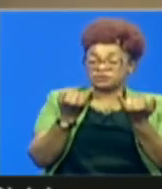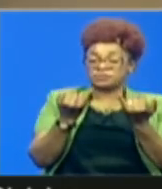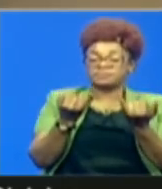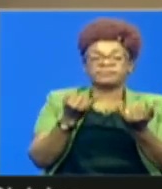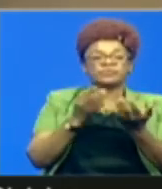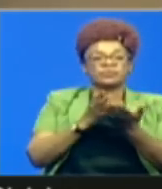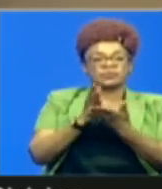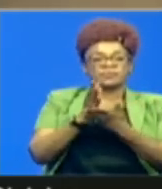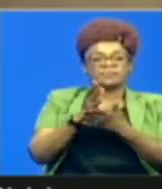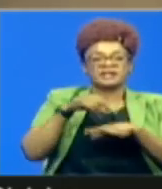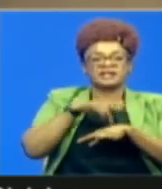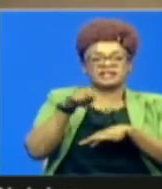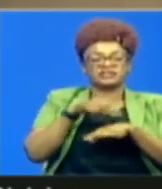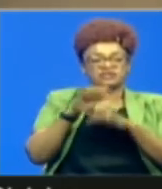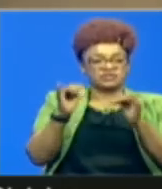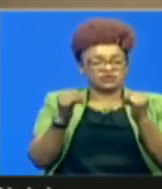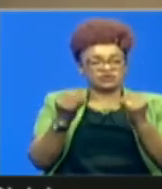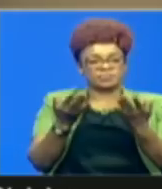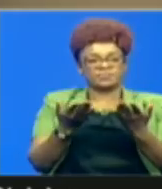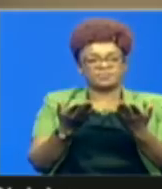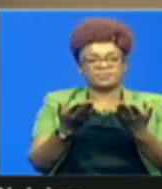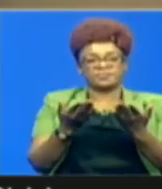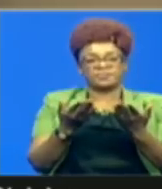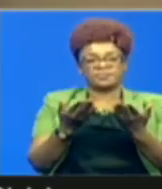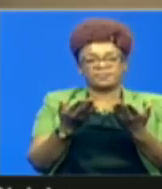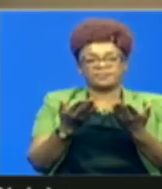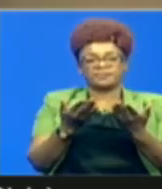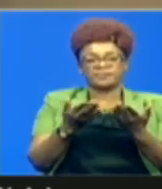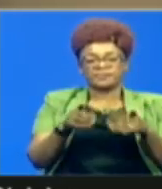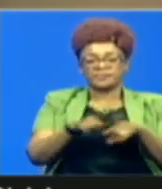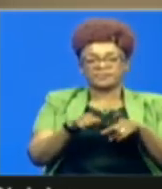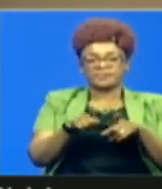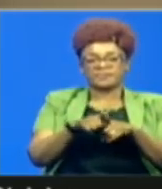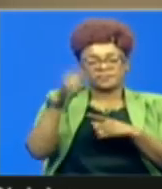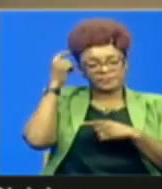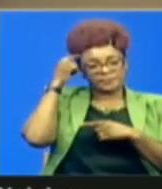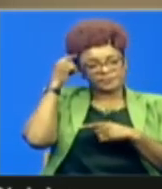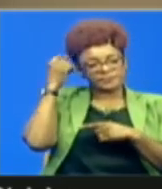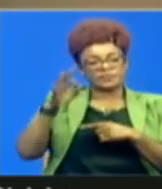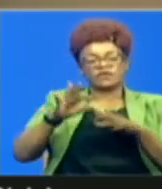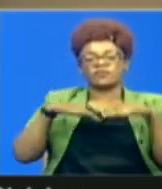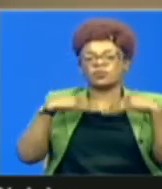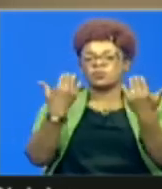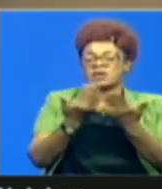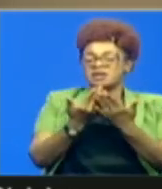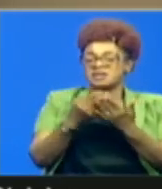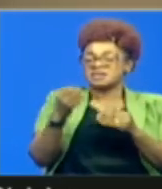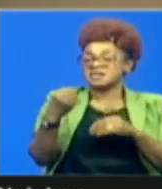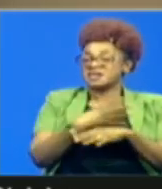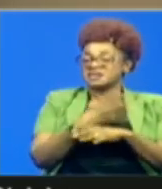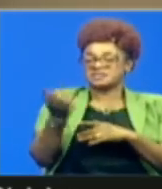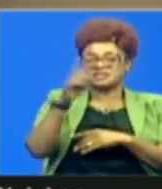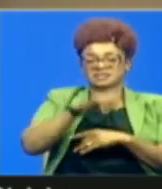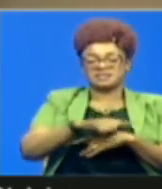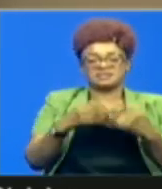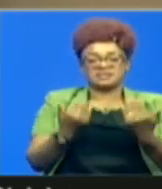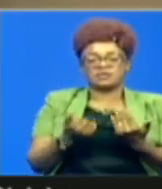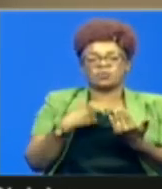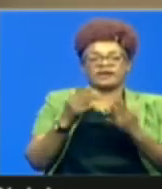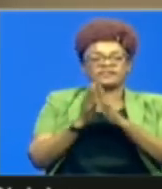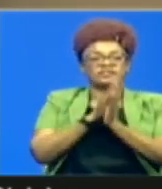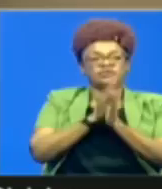courtesy of the Nation Newsplex. Well, in commemoration of World Cancer Day, we now bring you the story